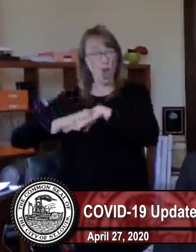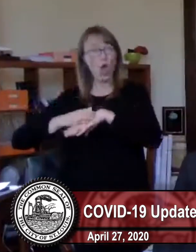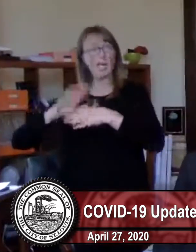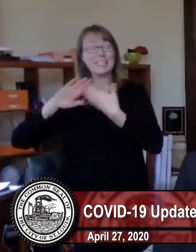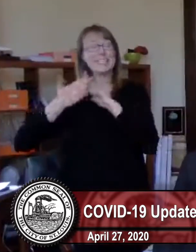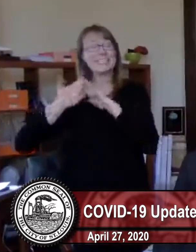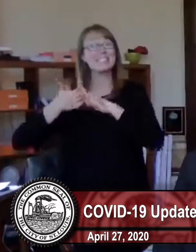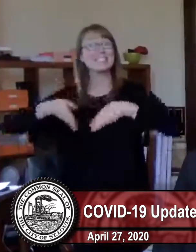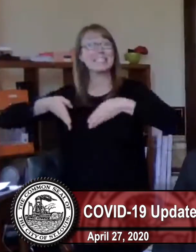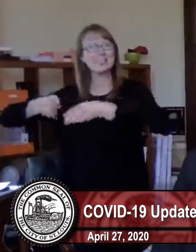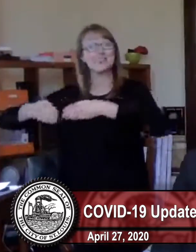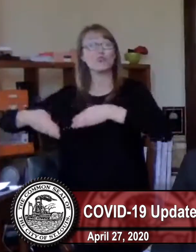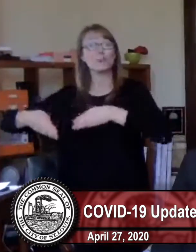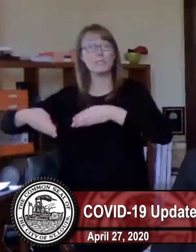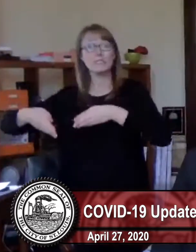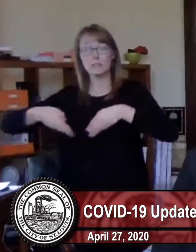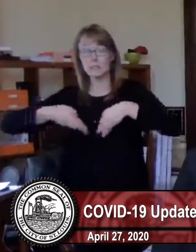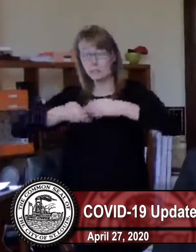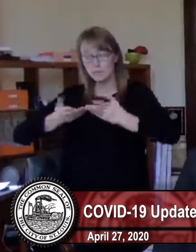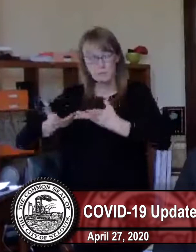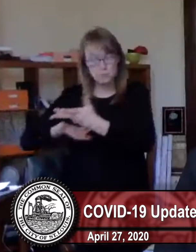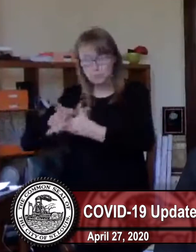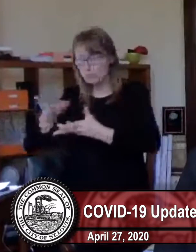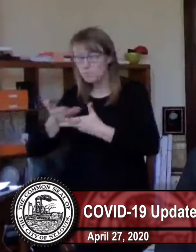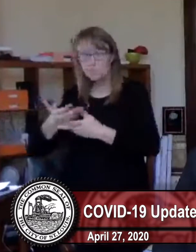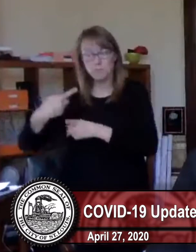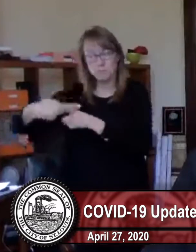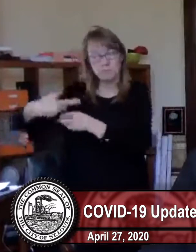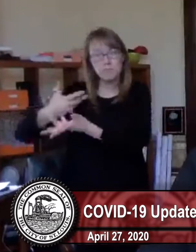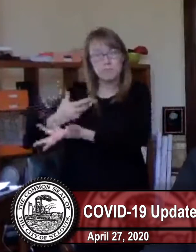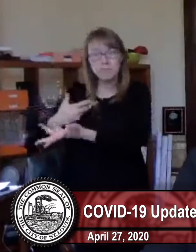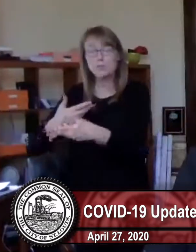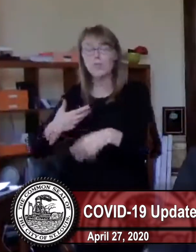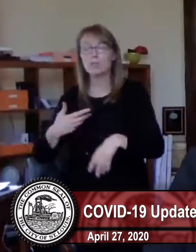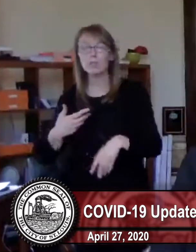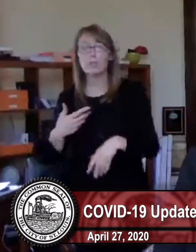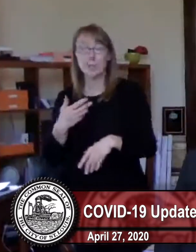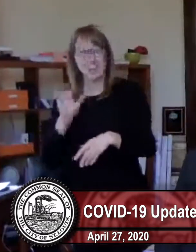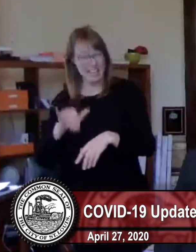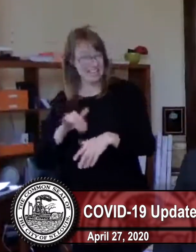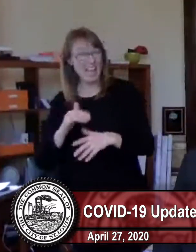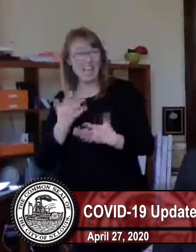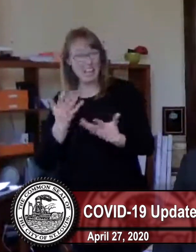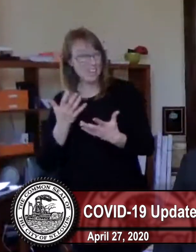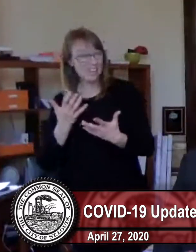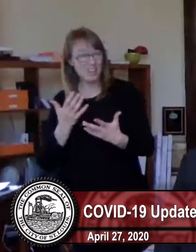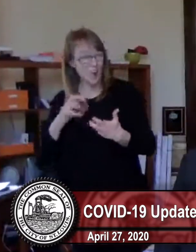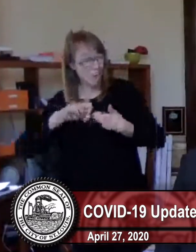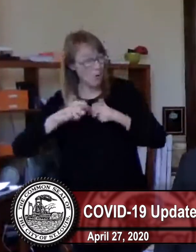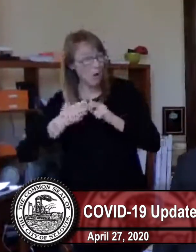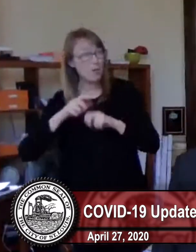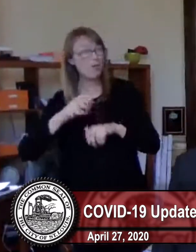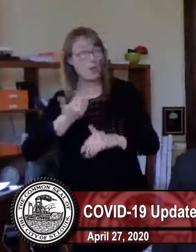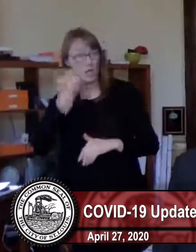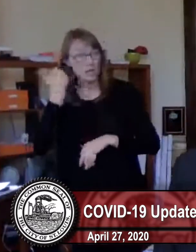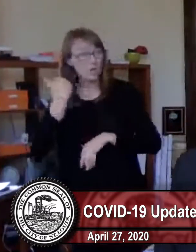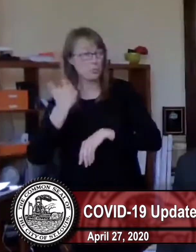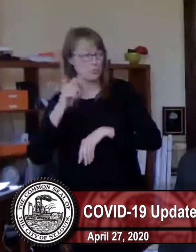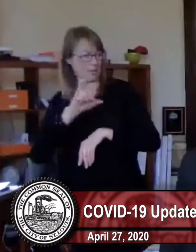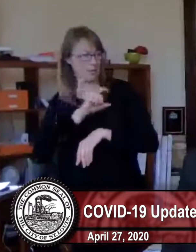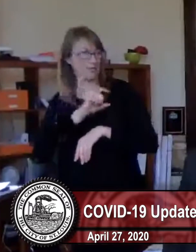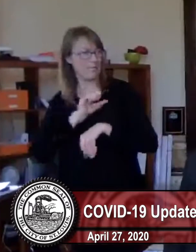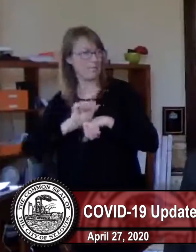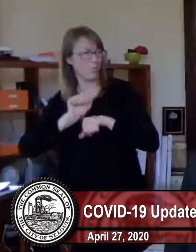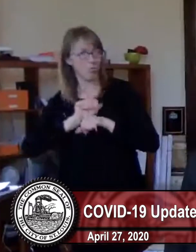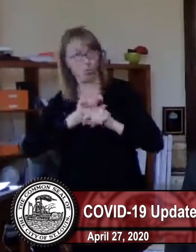it taking up police manpower and 911 resources? Yeah, it's crazy. We had a big group of people, a couple of